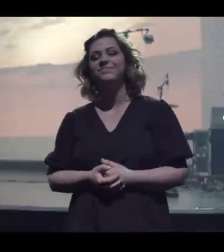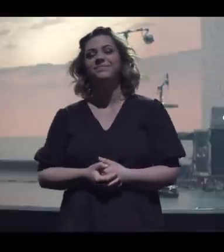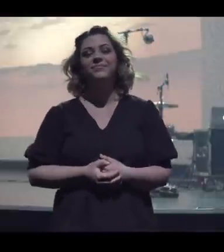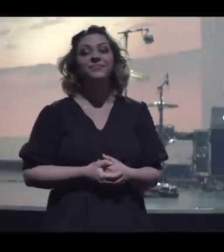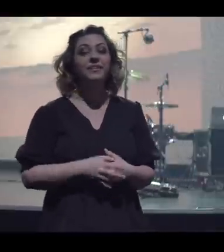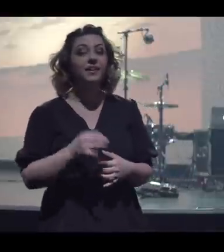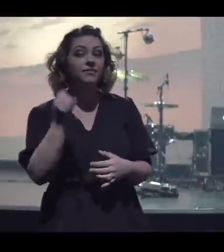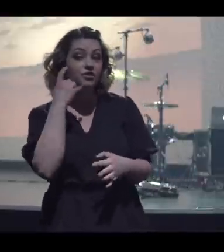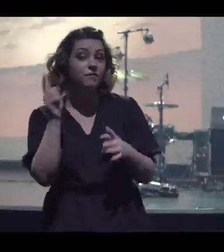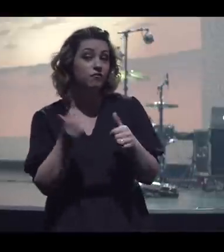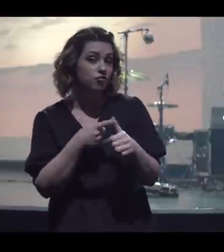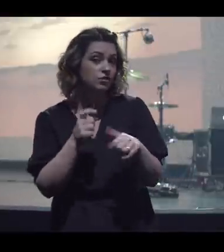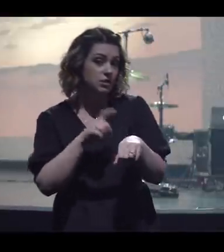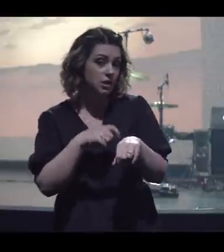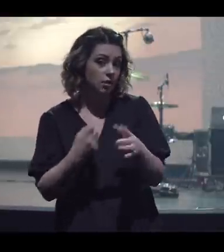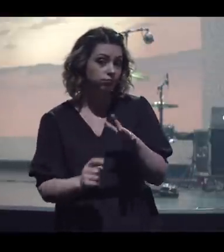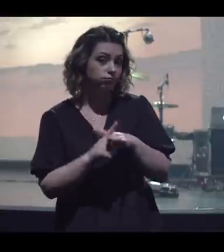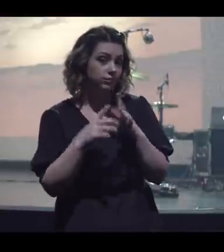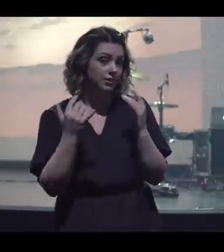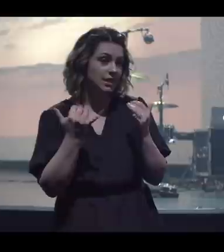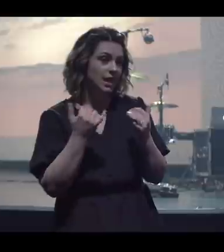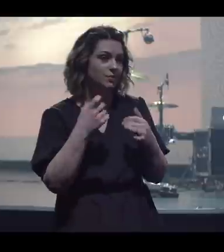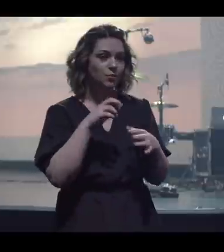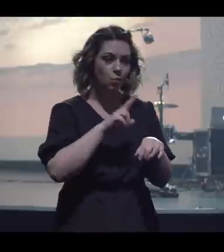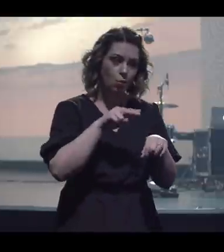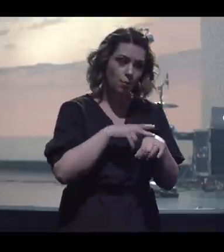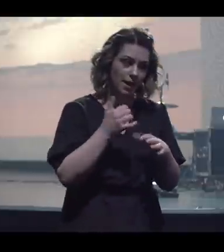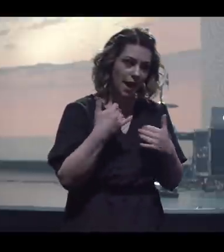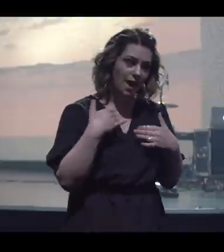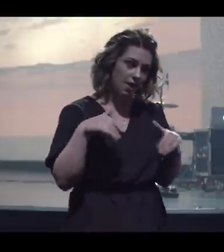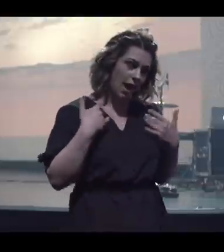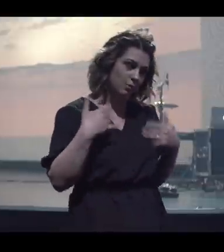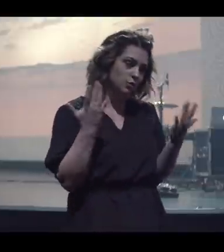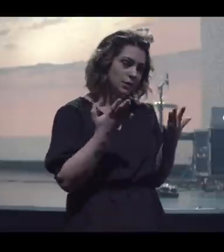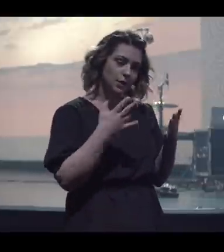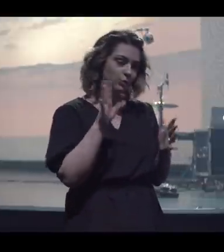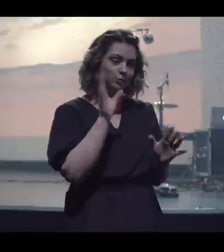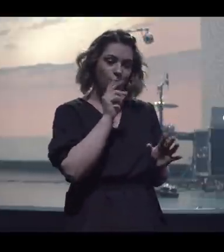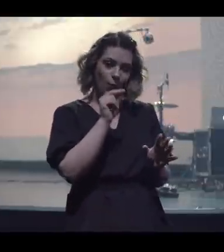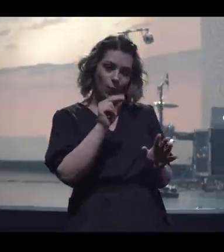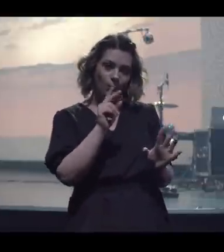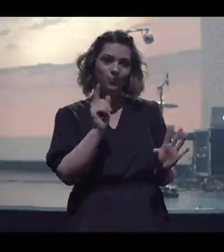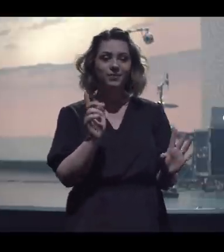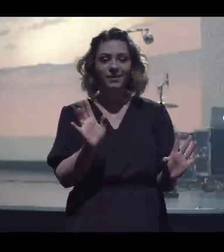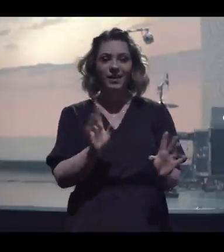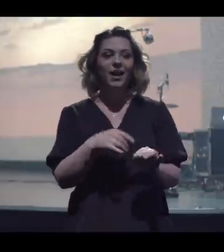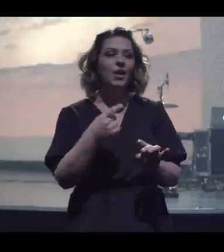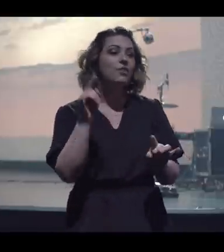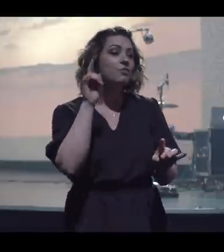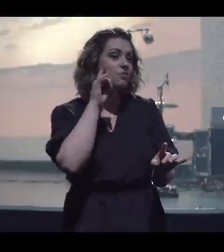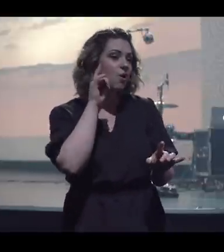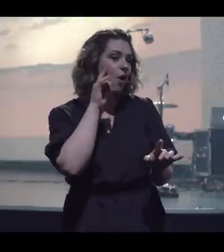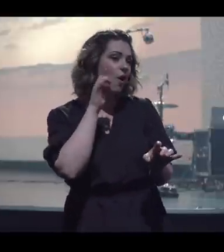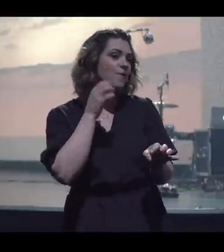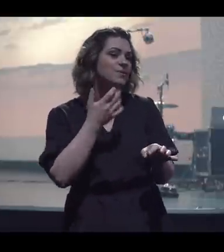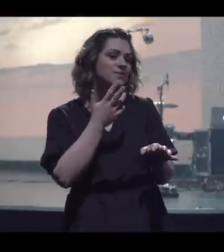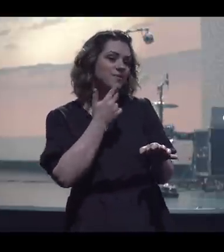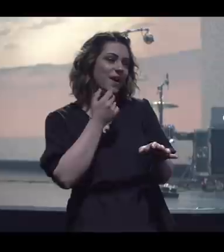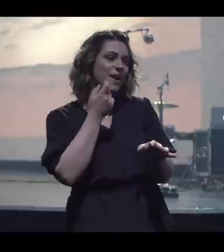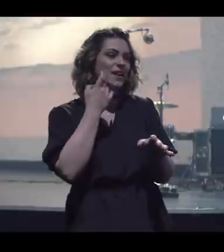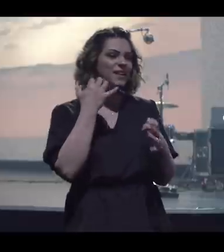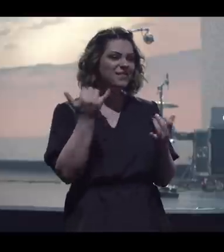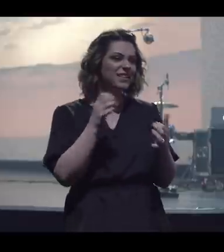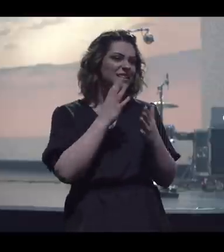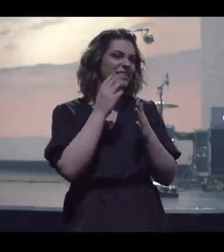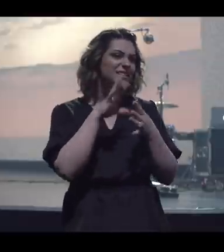If this is your first time to CCV, we don't normally have livestock on stage, but we thought it would be appropriate for this series,